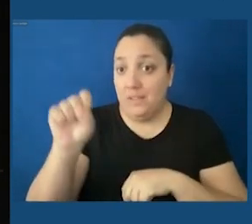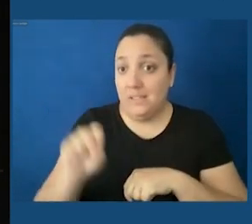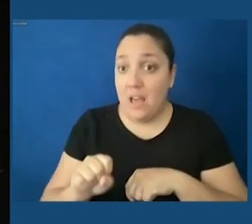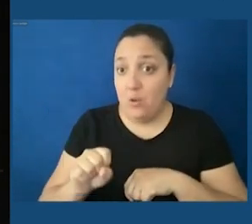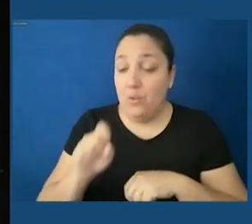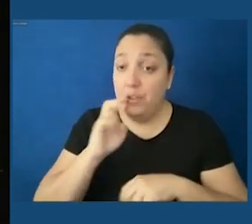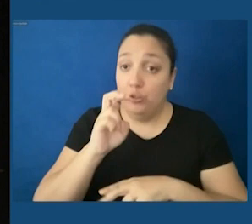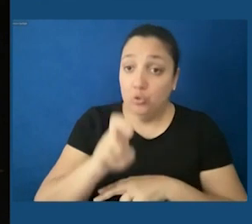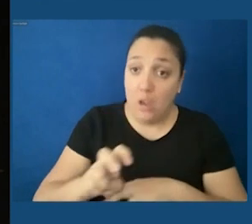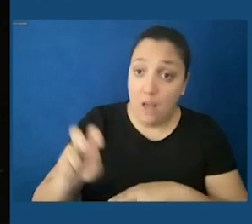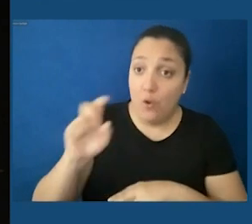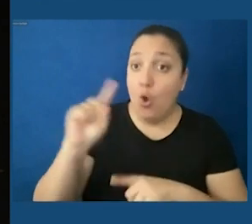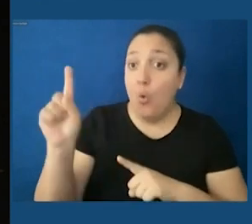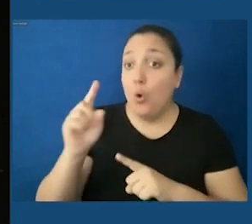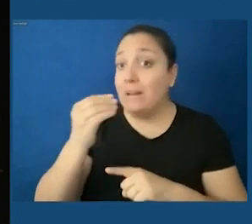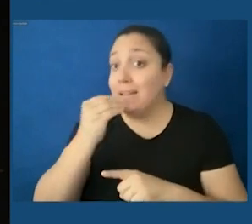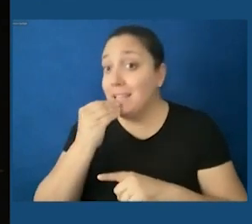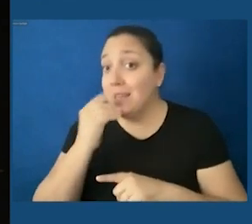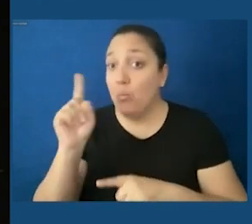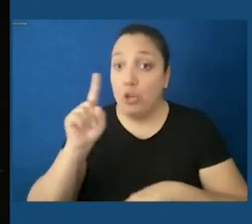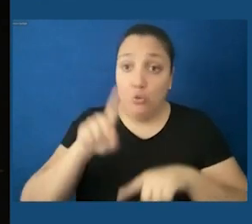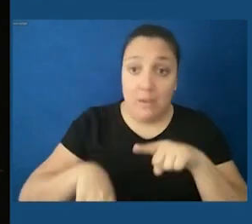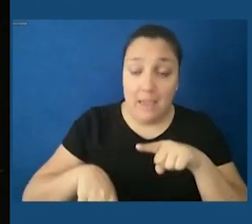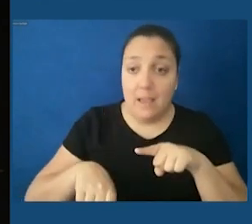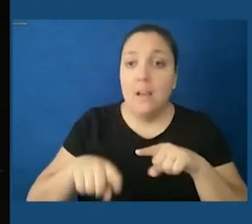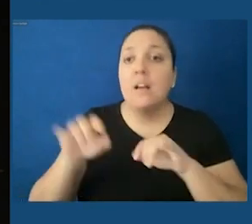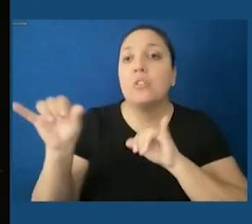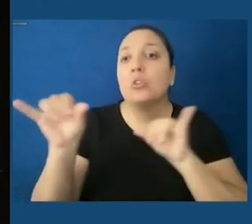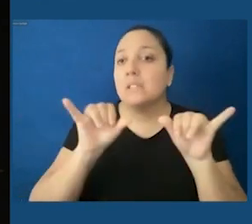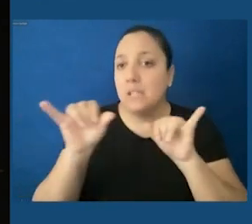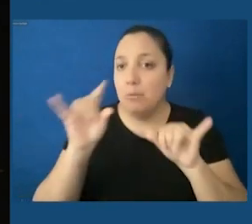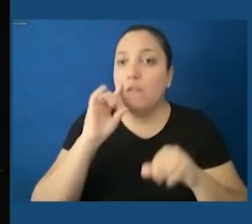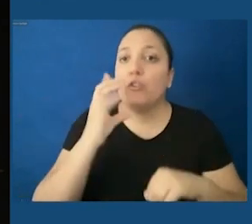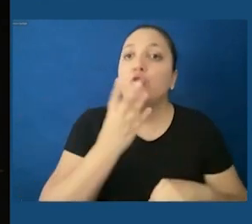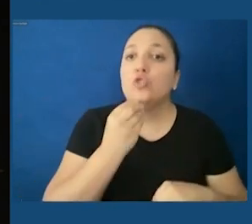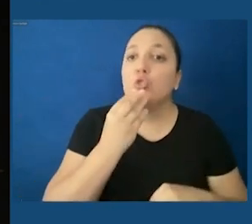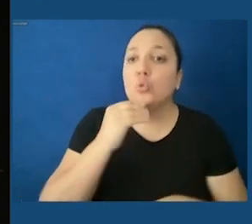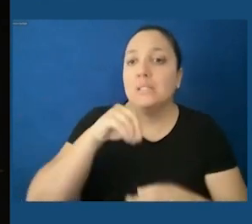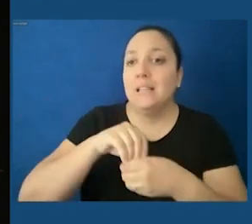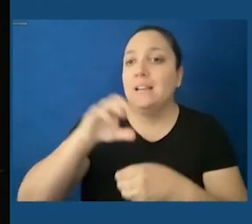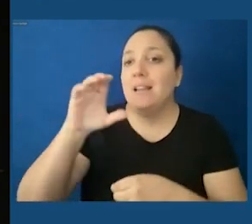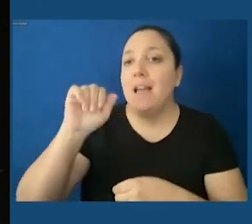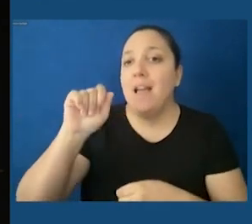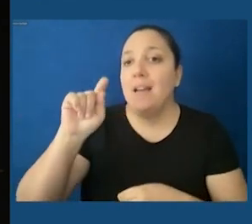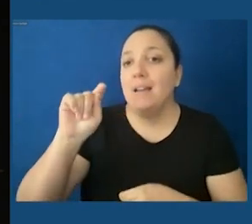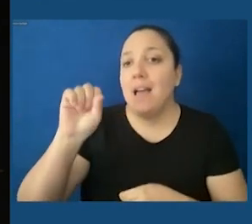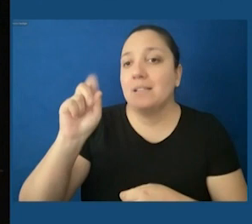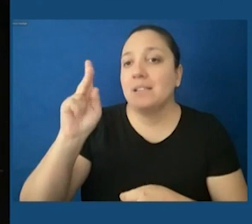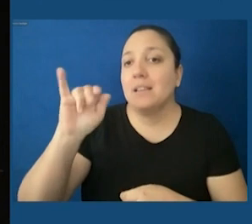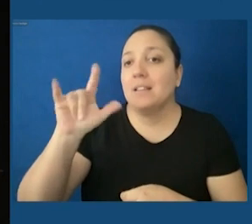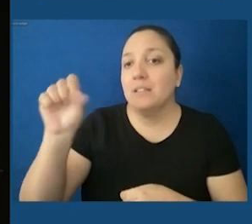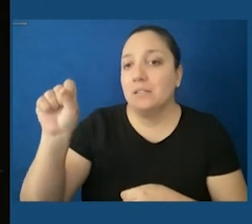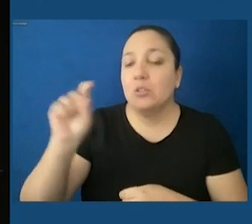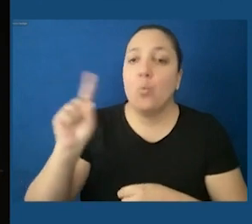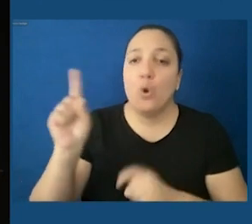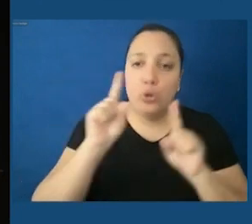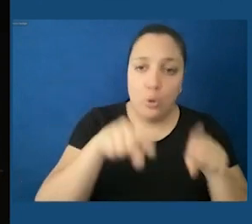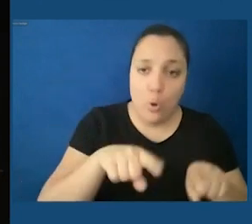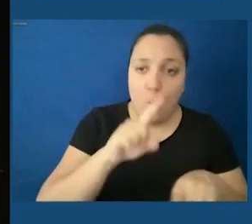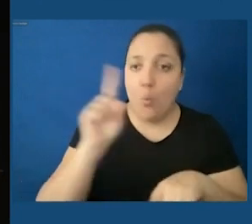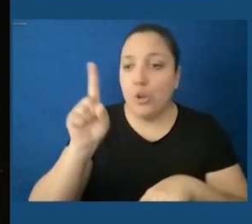where you couldn't. And there was a similar one for Jews in the Catskills, where you could go and where you couldn't go. And the observation is there's